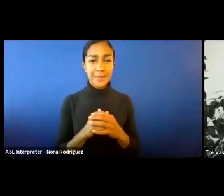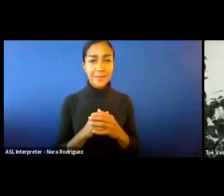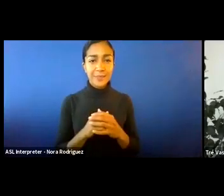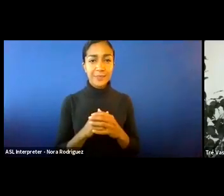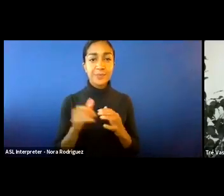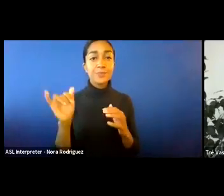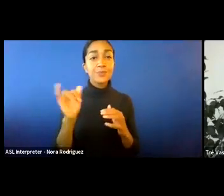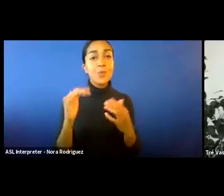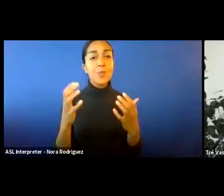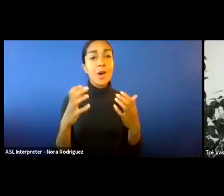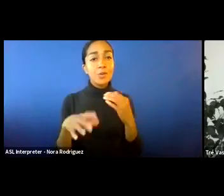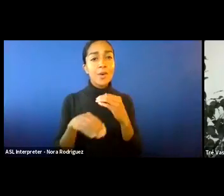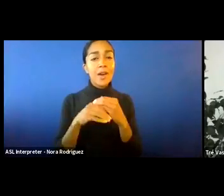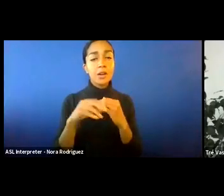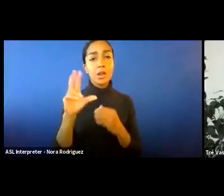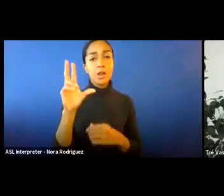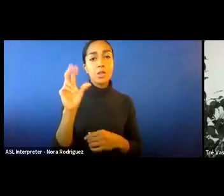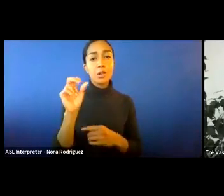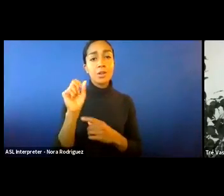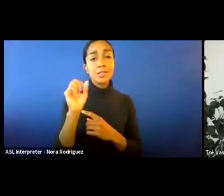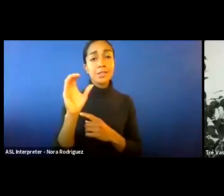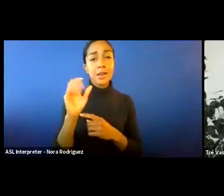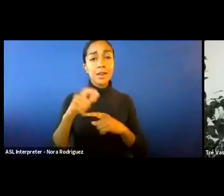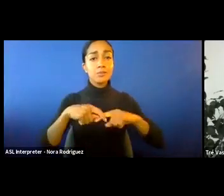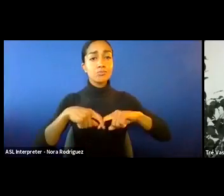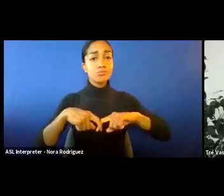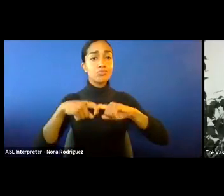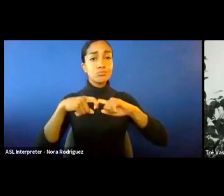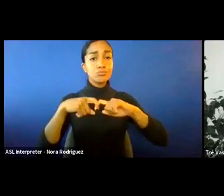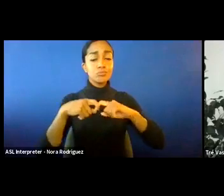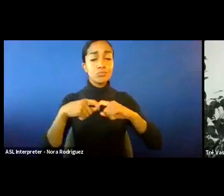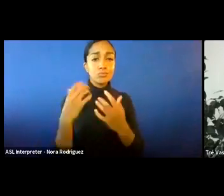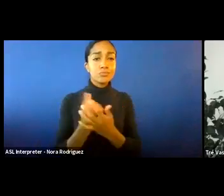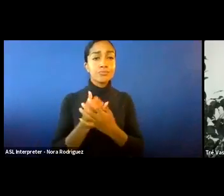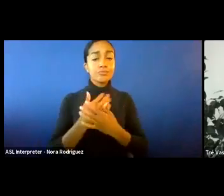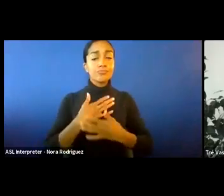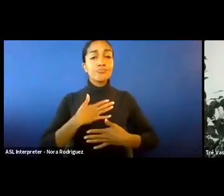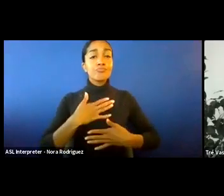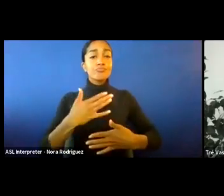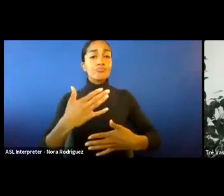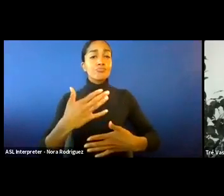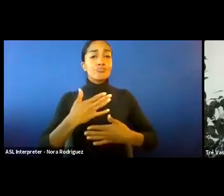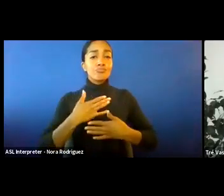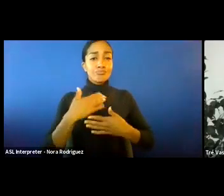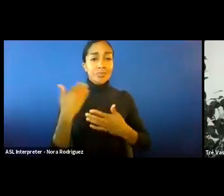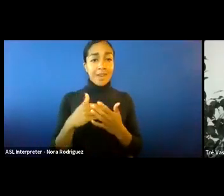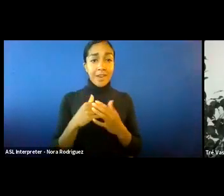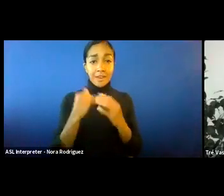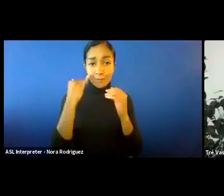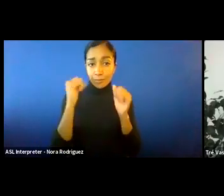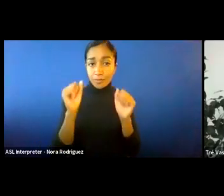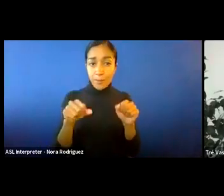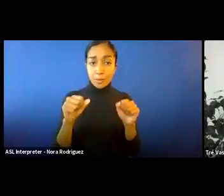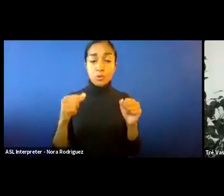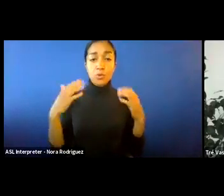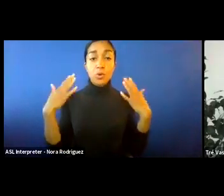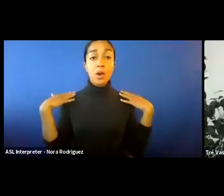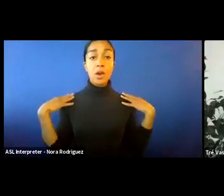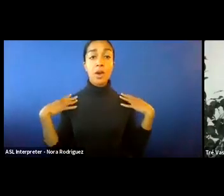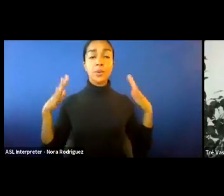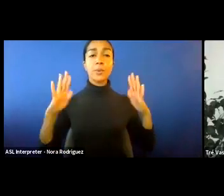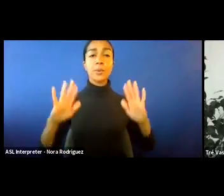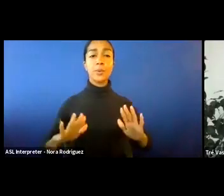a 30-second pause here to take a deep breath again. If you're able to, relax your